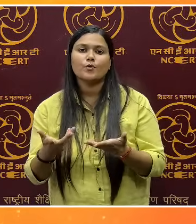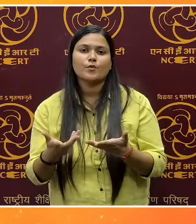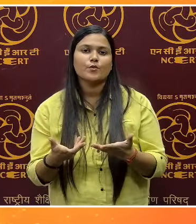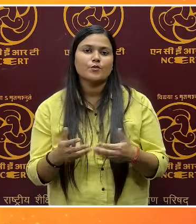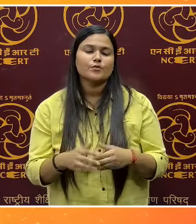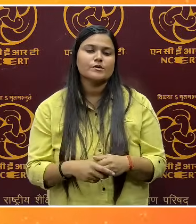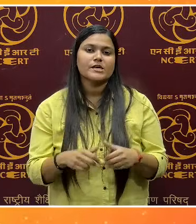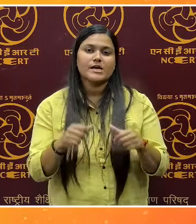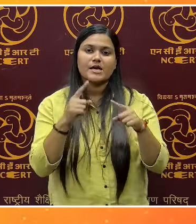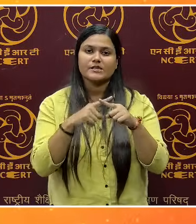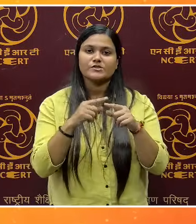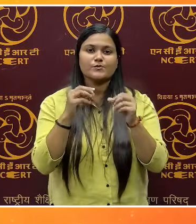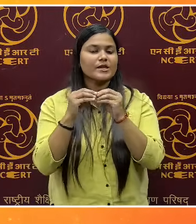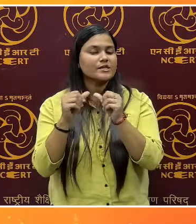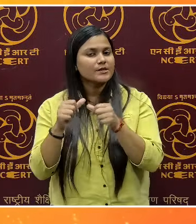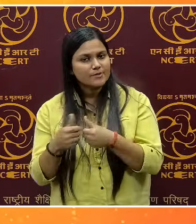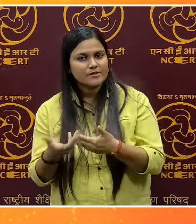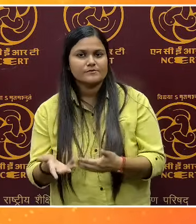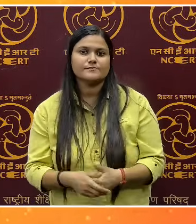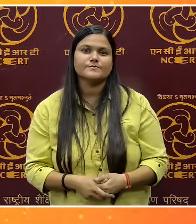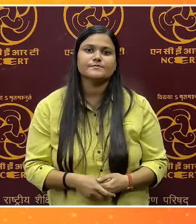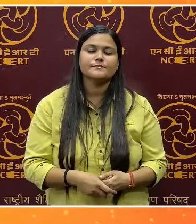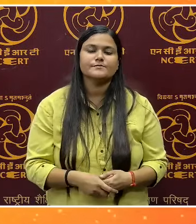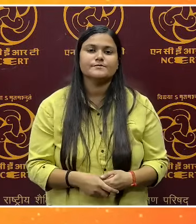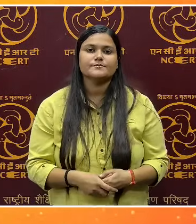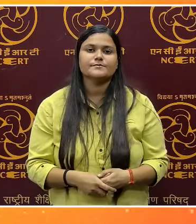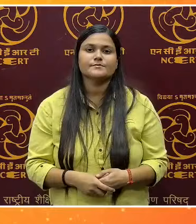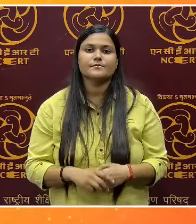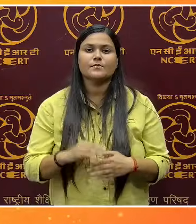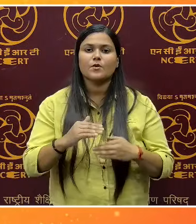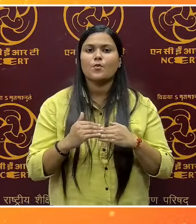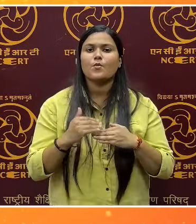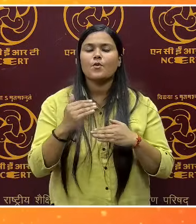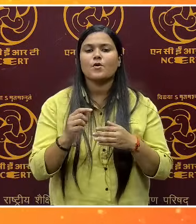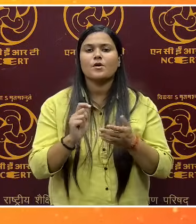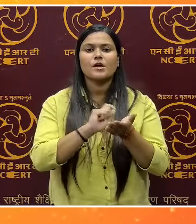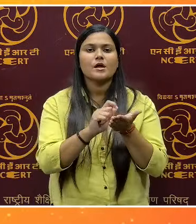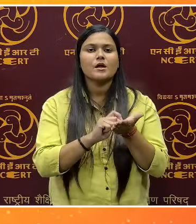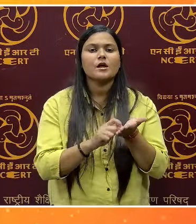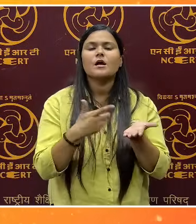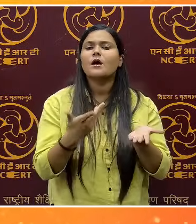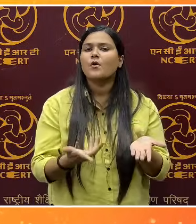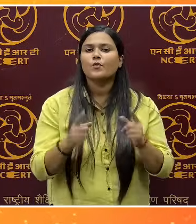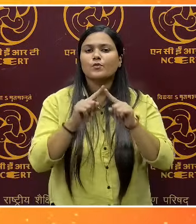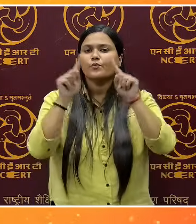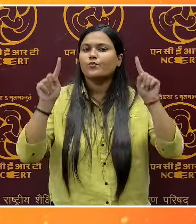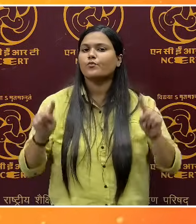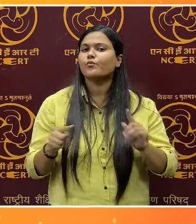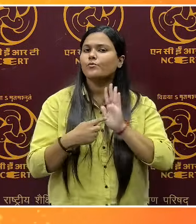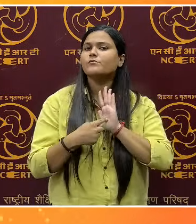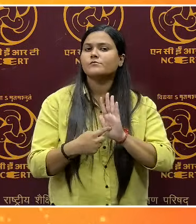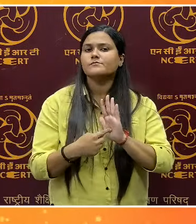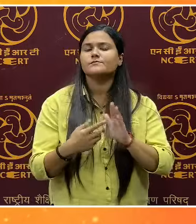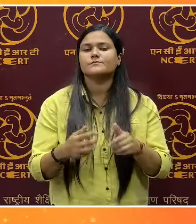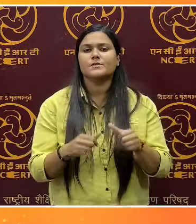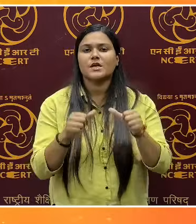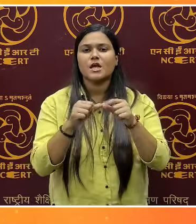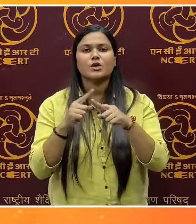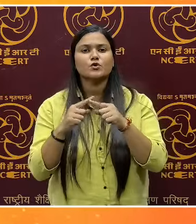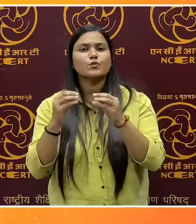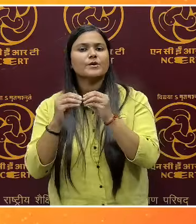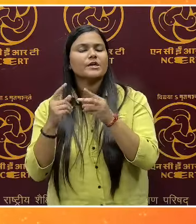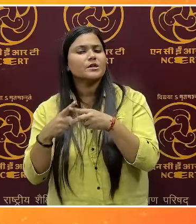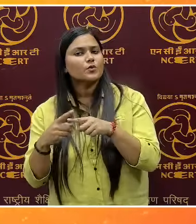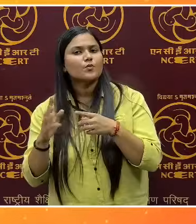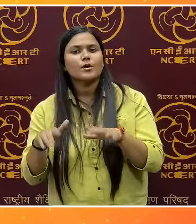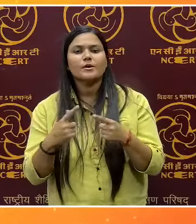ab, a into b. Okay. I could also write this as x into b into a. Obviously, a into b is equal to b into